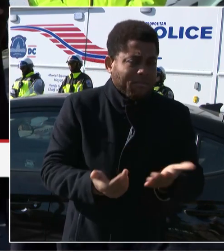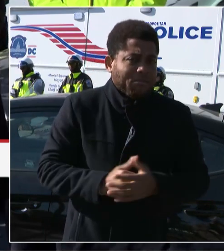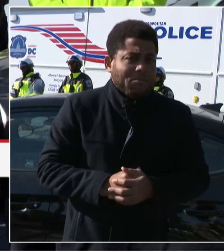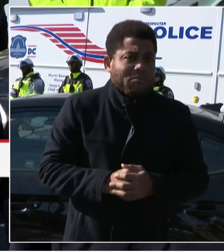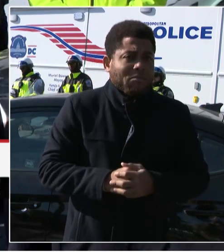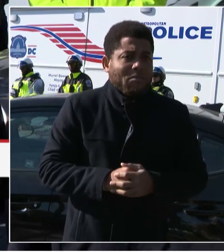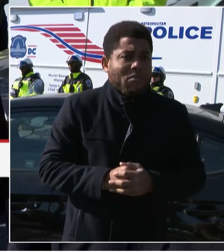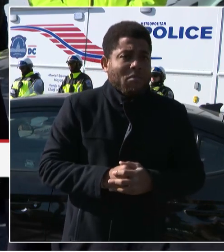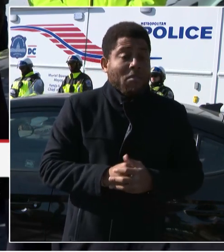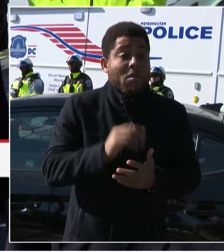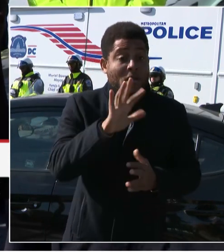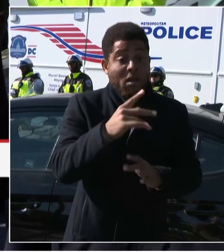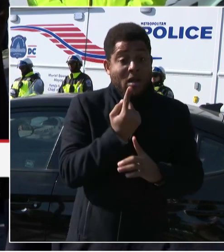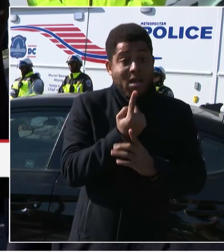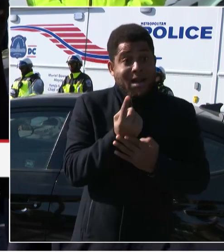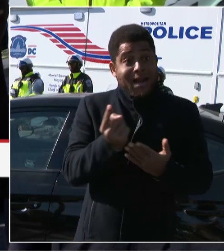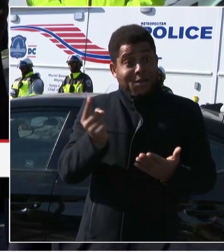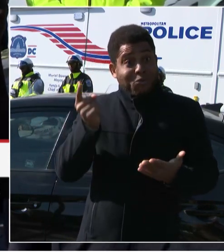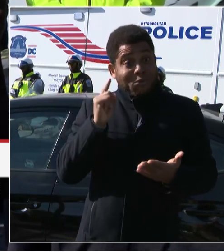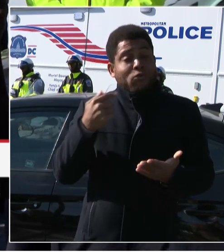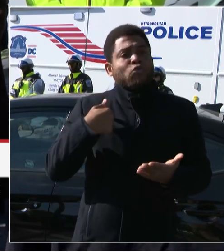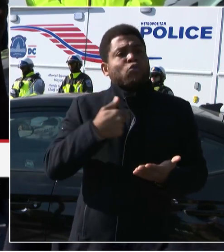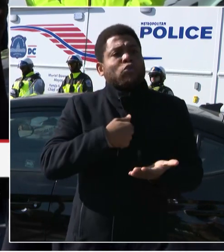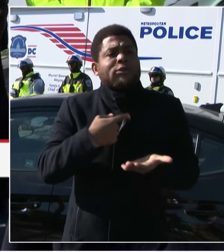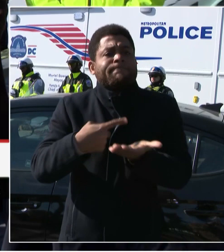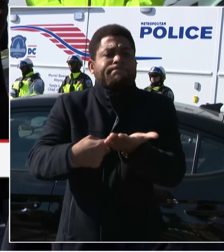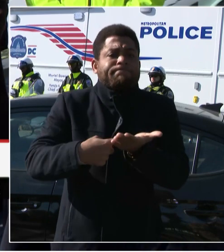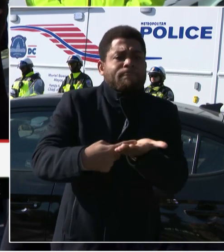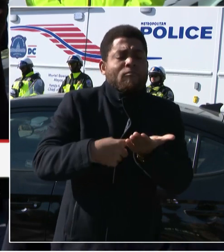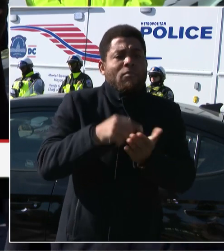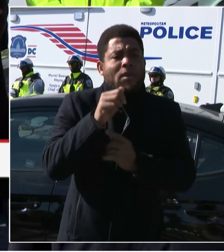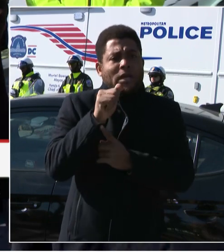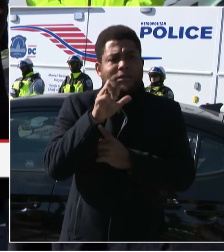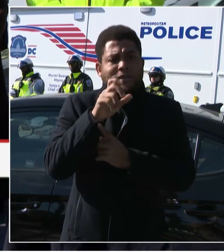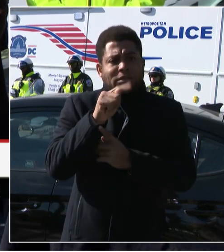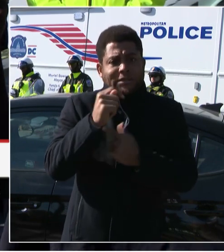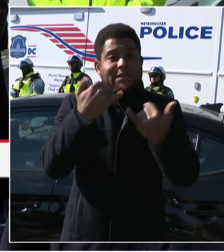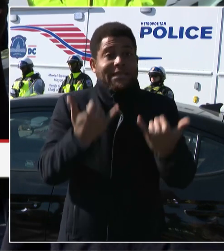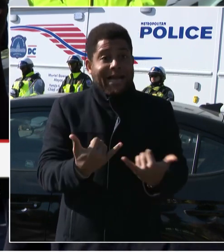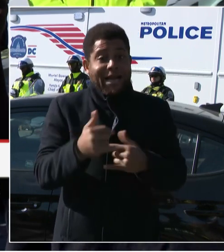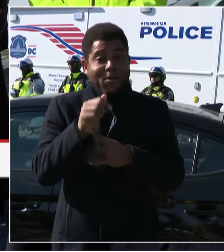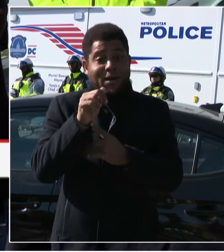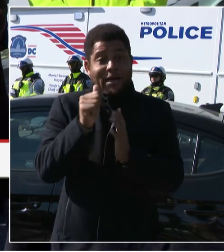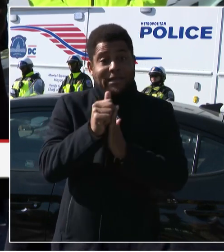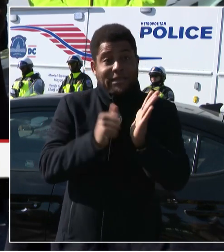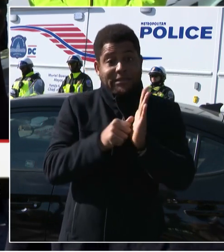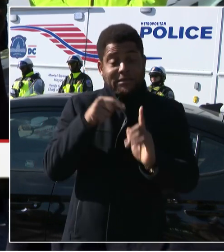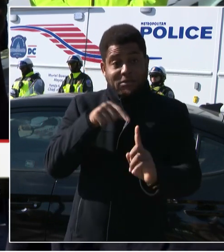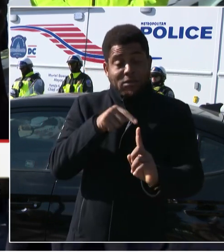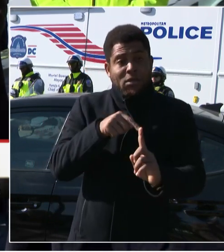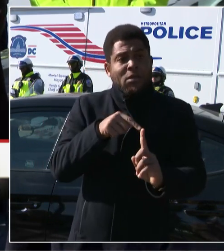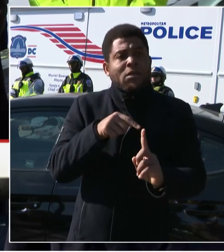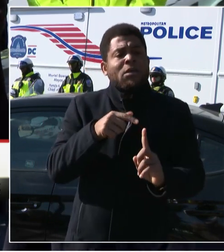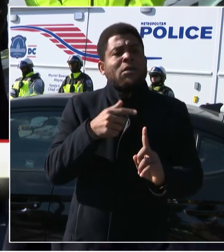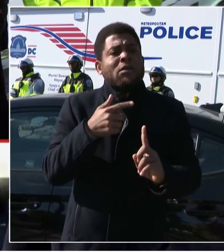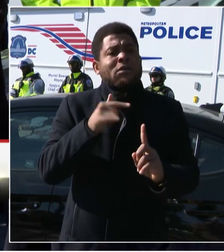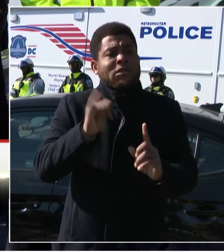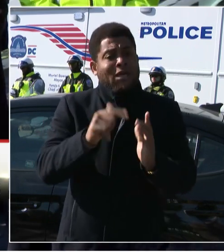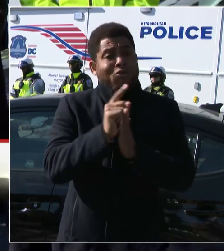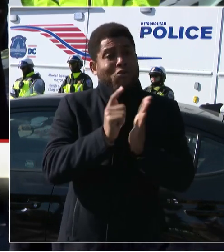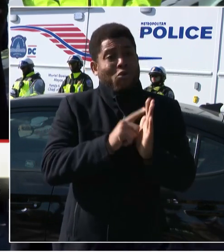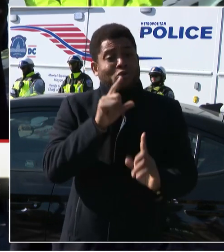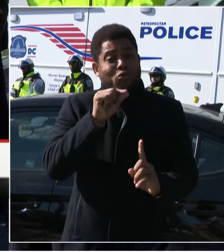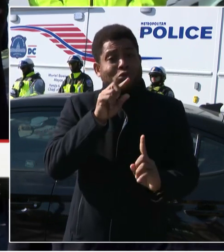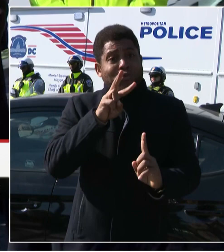Addressing Crime Trends legislation, or Act Now legislation of 2023. And Act